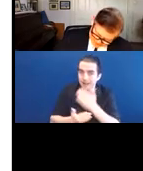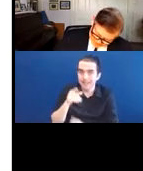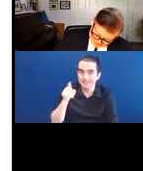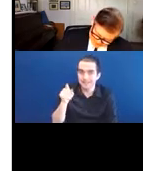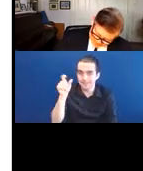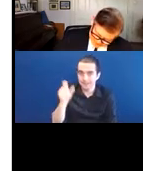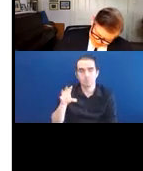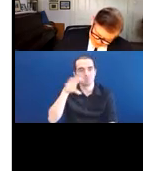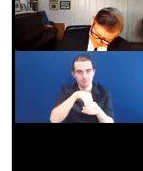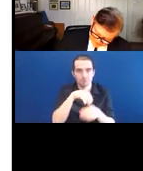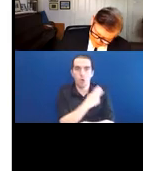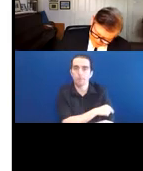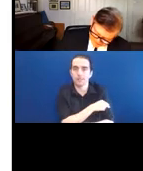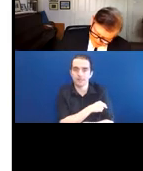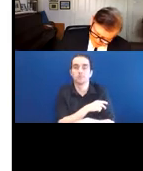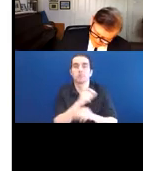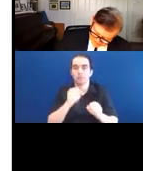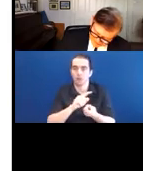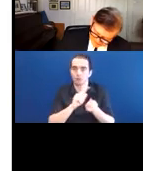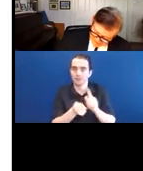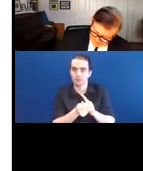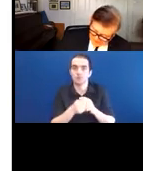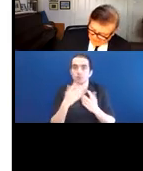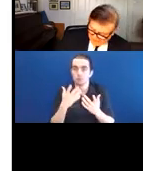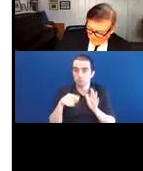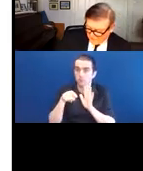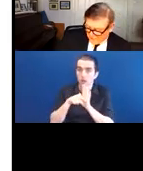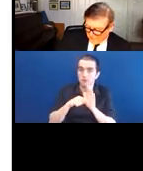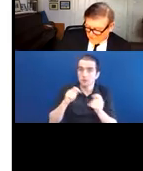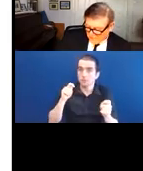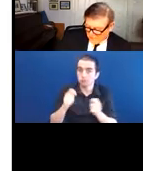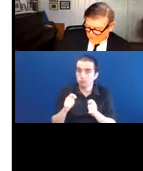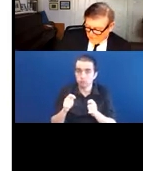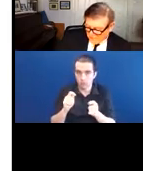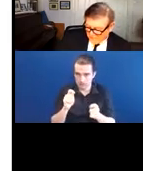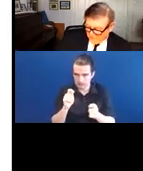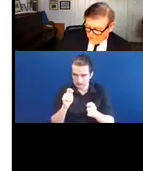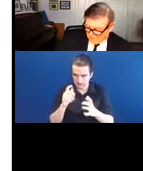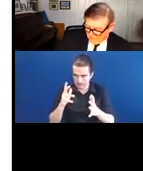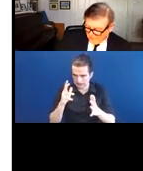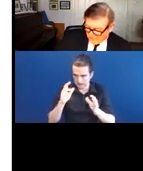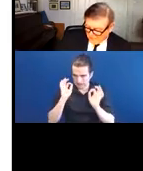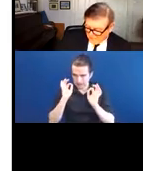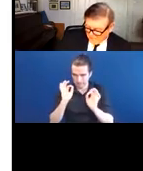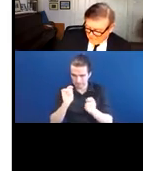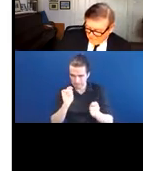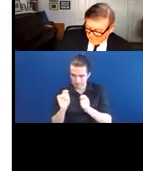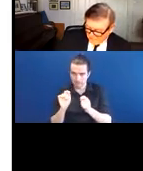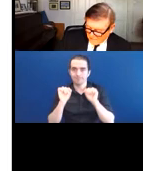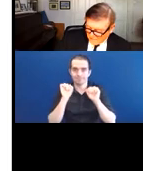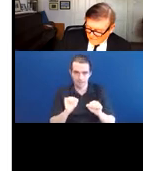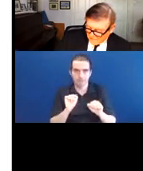We need to find a system that can make assistive devices more affordable, if not free, and also adopt the model of free